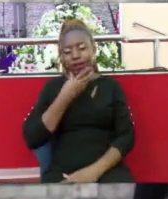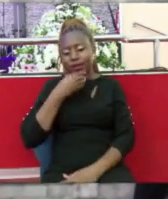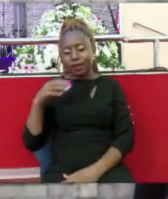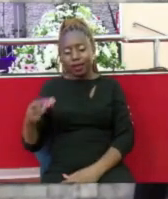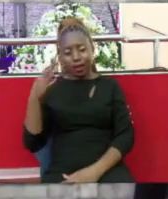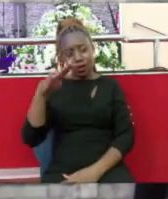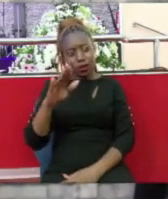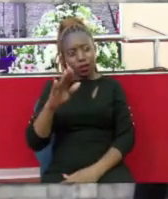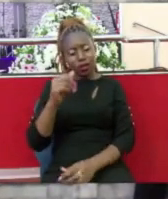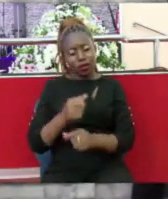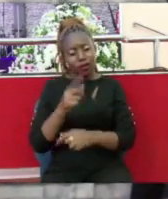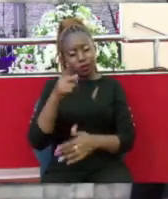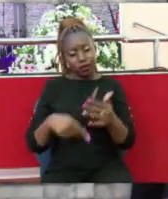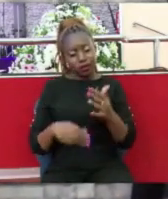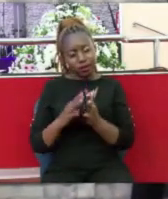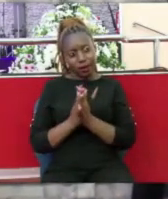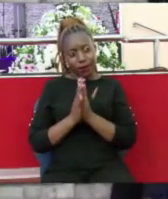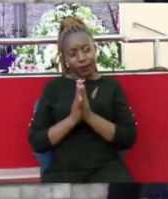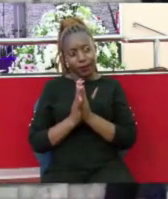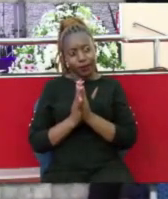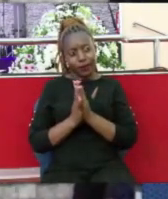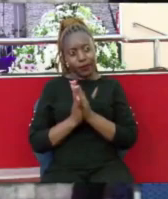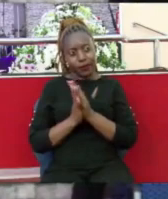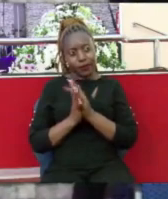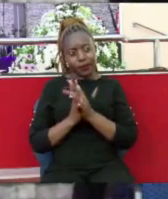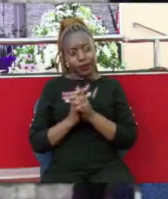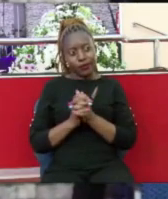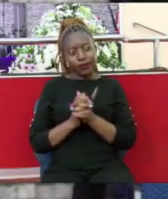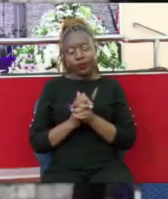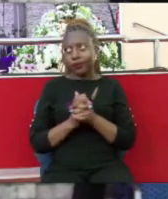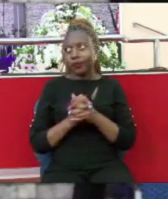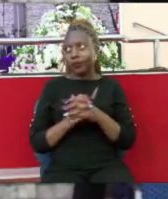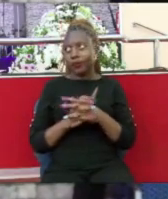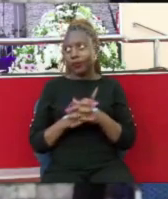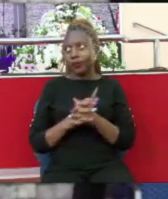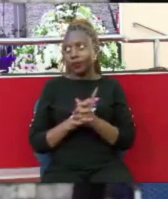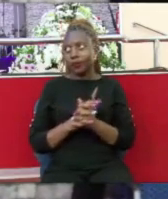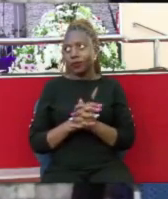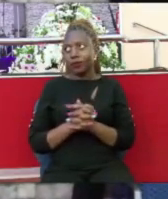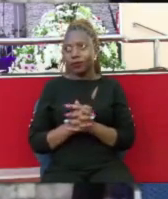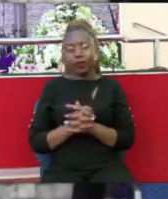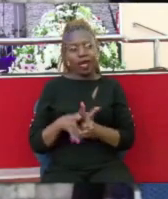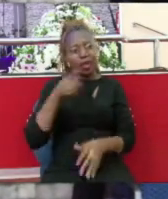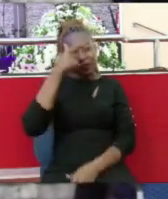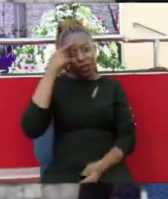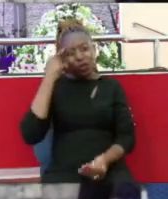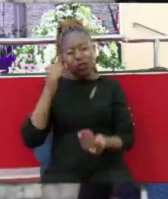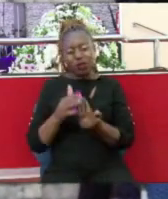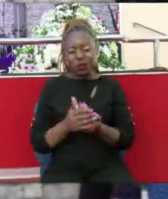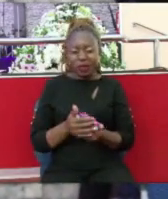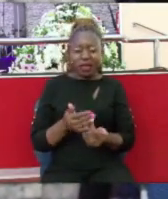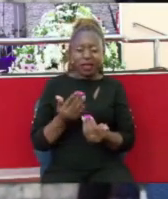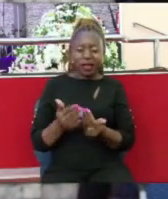nini? And because of Bebelzari calling our children to Baba, to Mama, and at